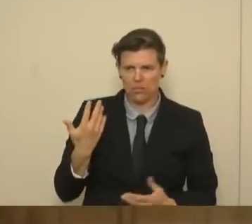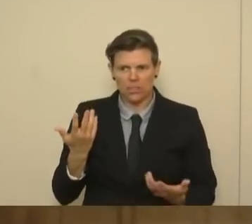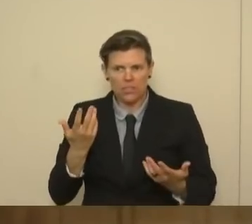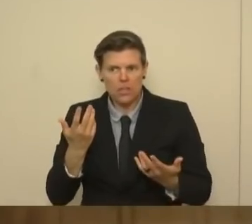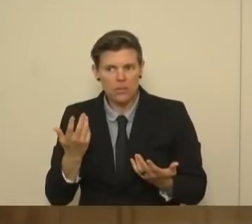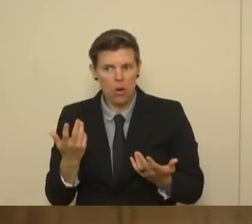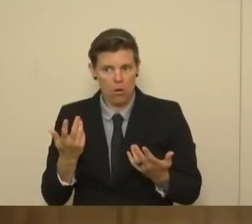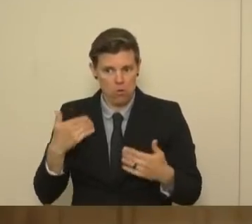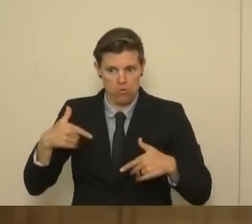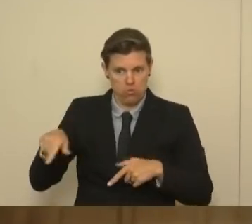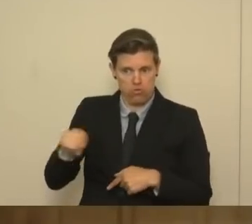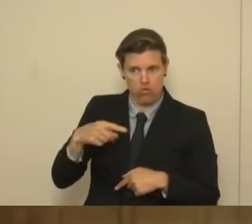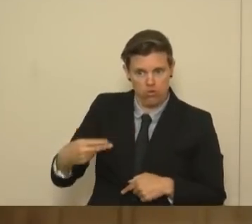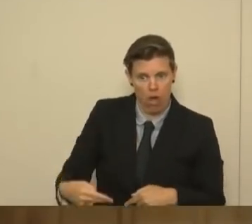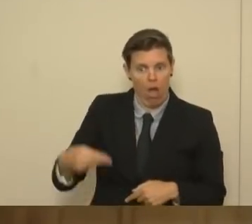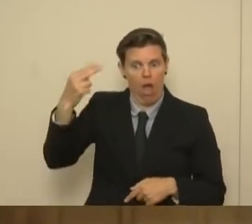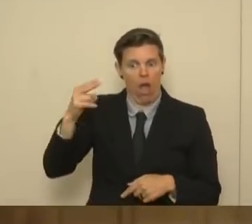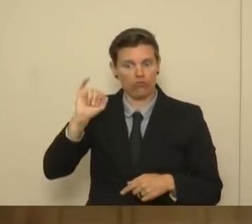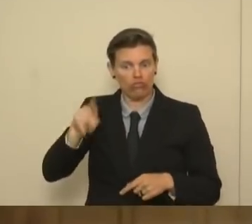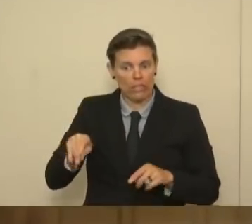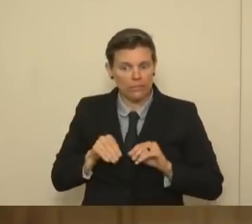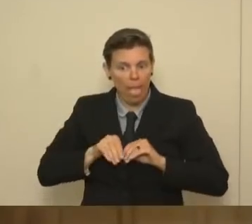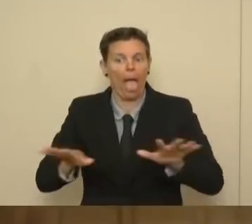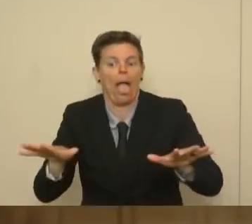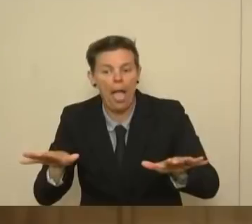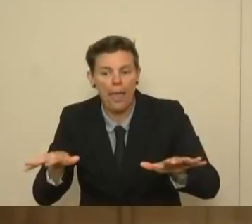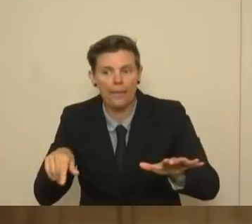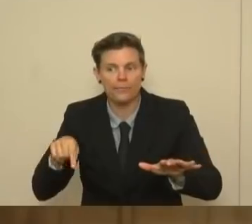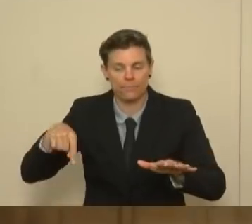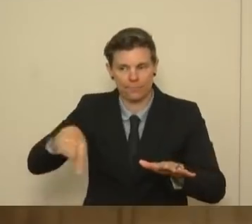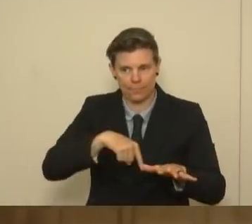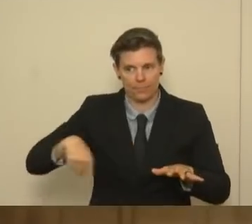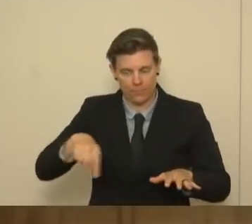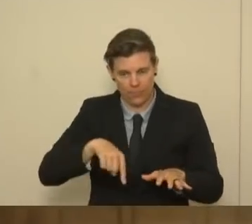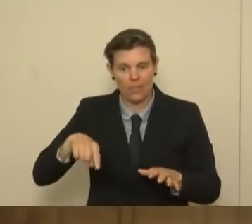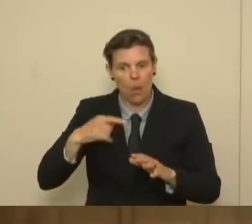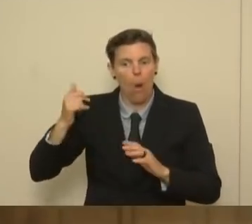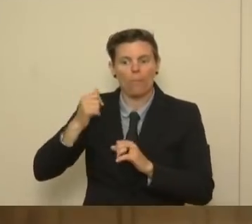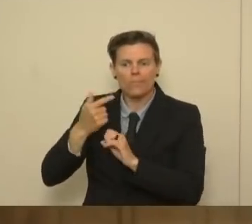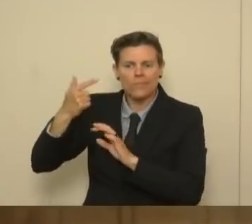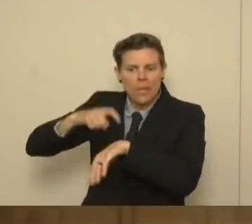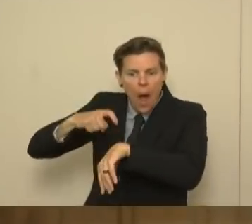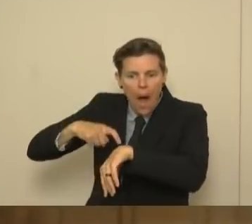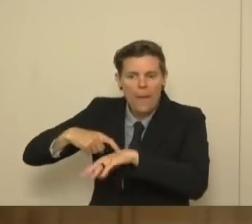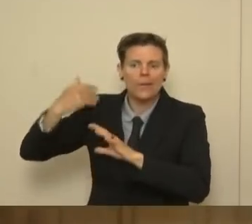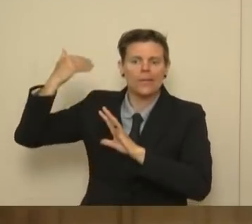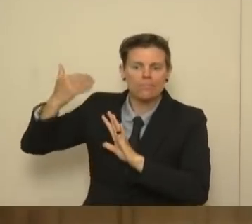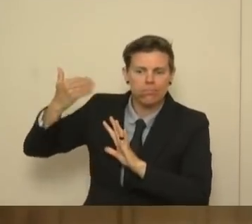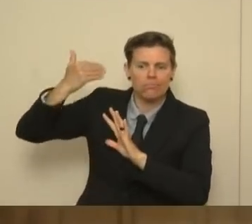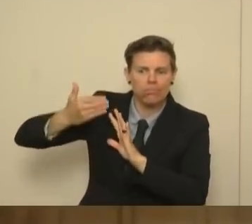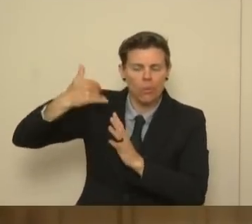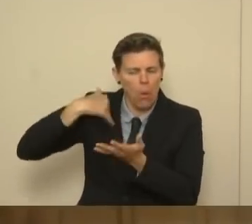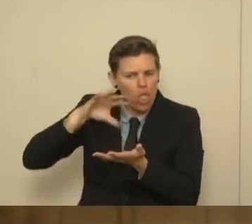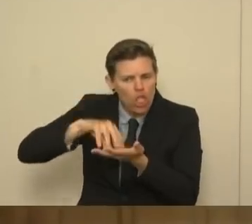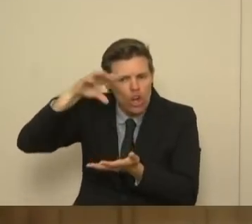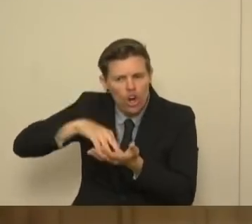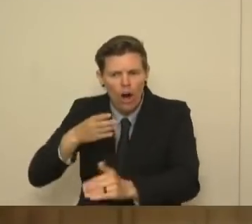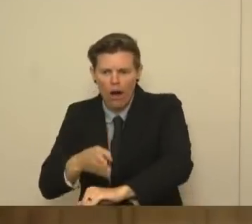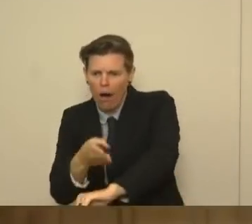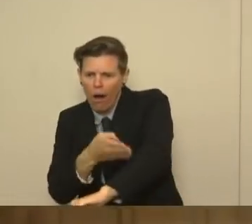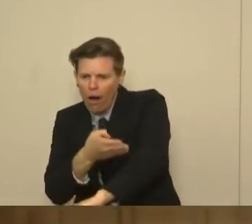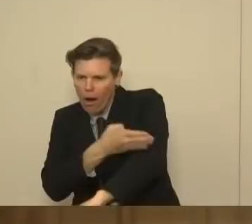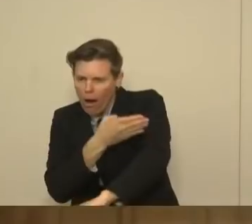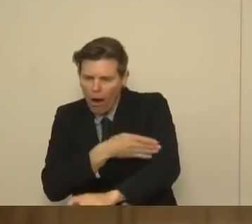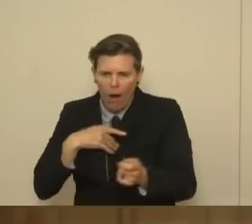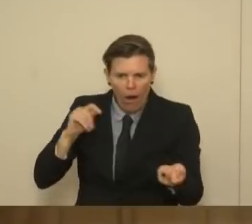and the school situation as well after 2 or 3 more months, and that will certainly shed light on